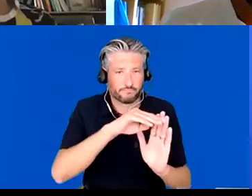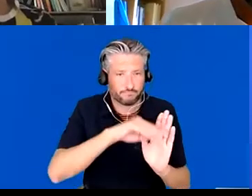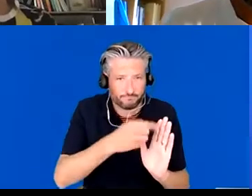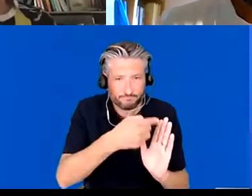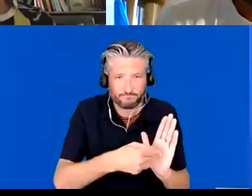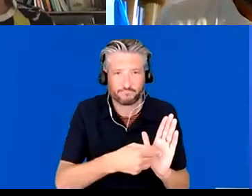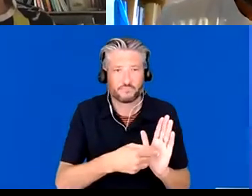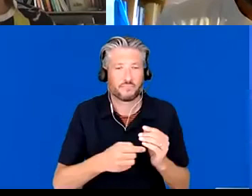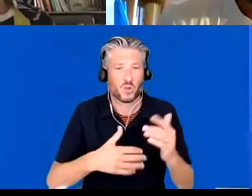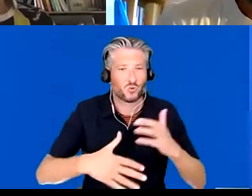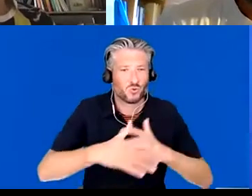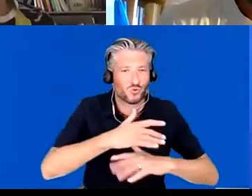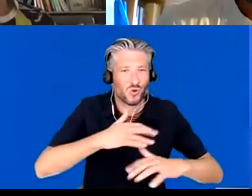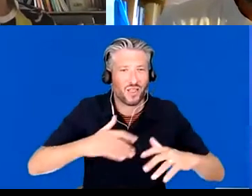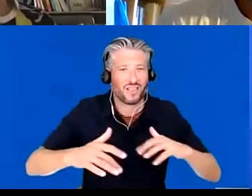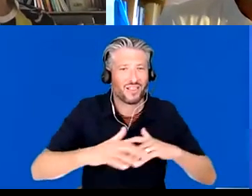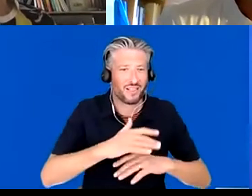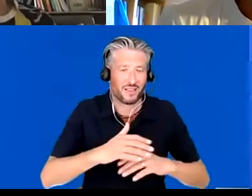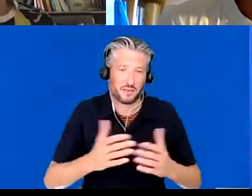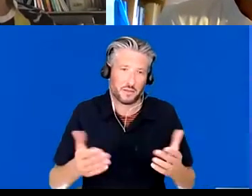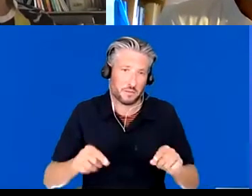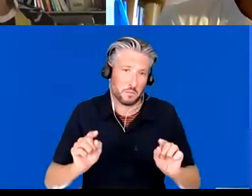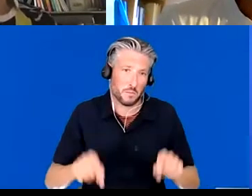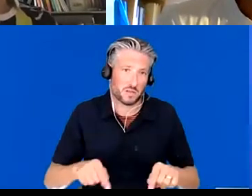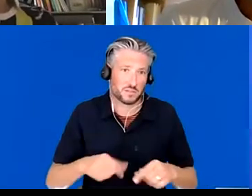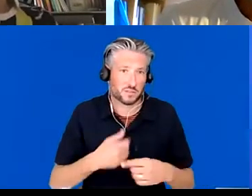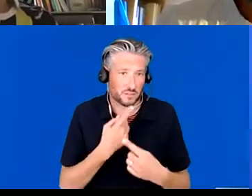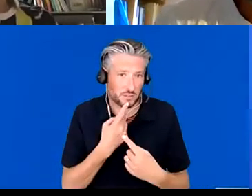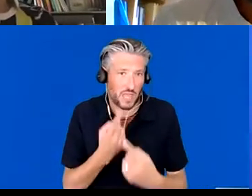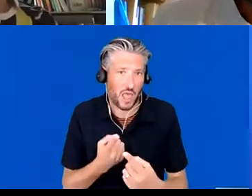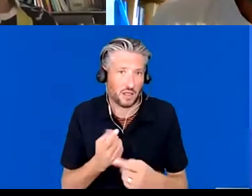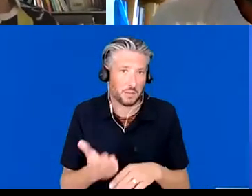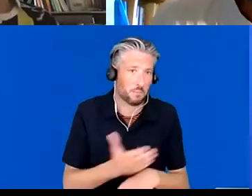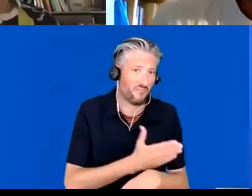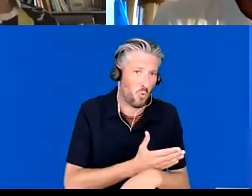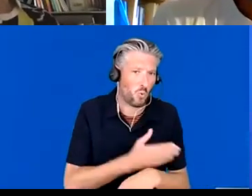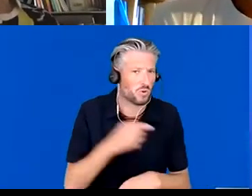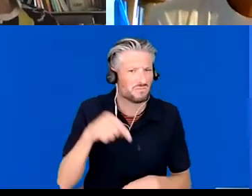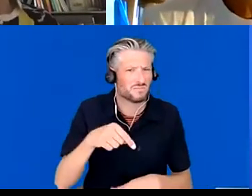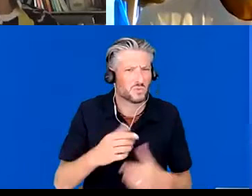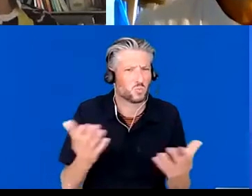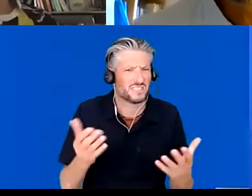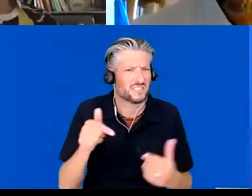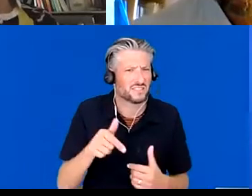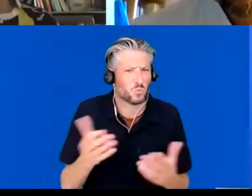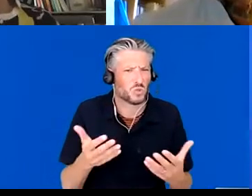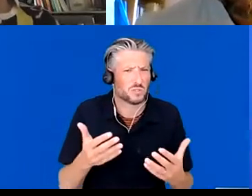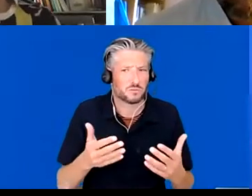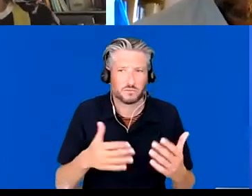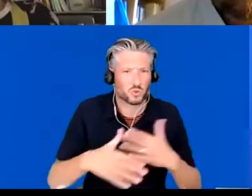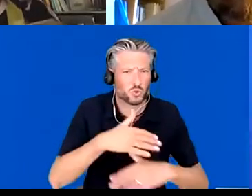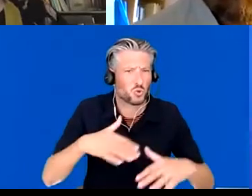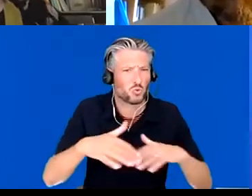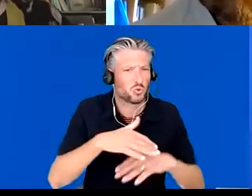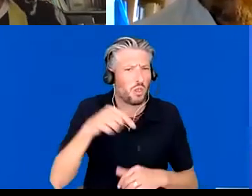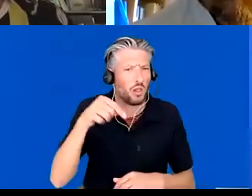socializing events, you have to tell people in advance what they expect. That was also a feedback we got. They said, well,